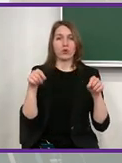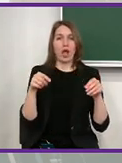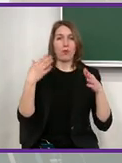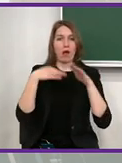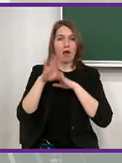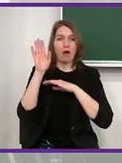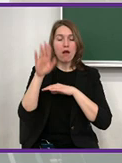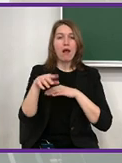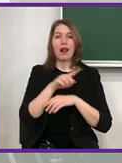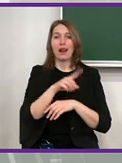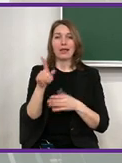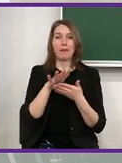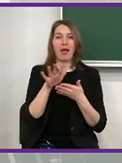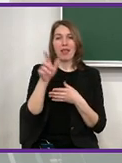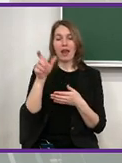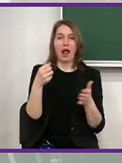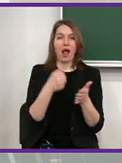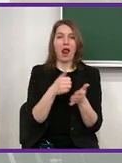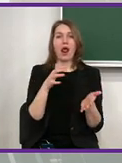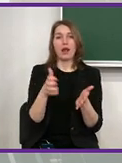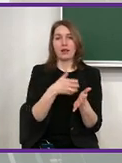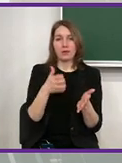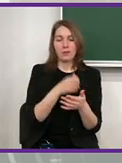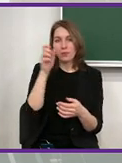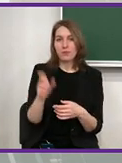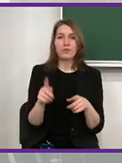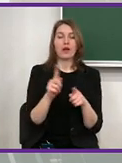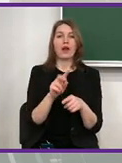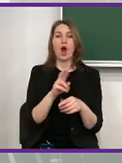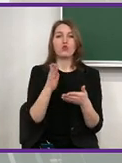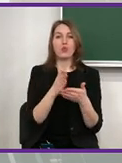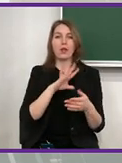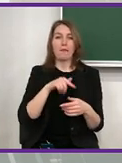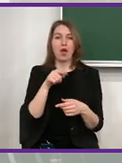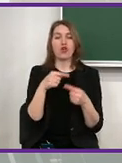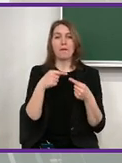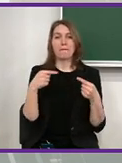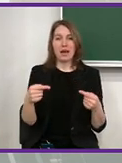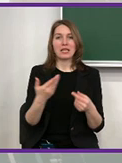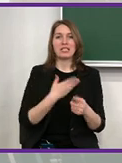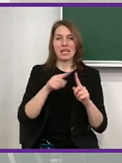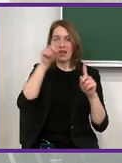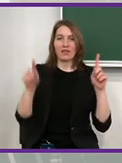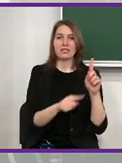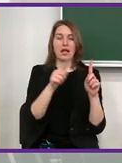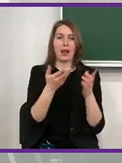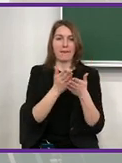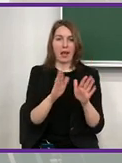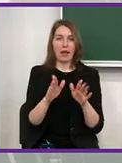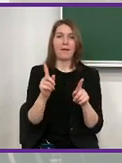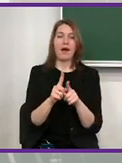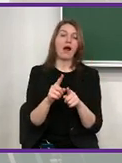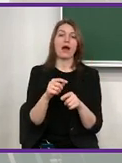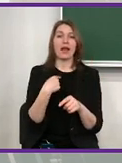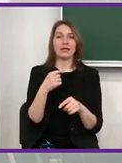further stages in this process, and then the downward value chain, eventually reaching the end user, and also